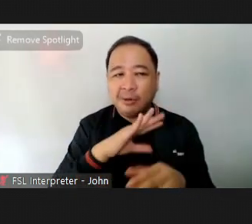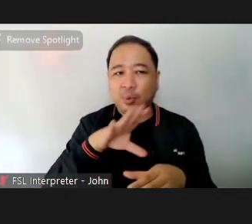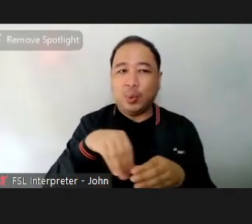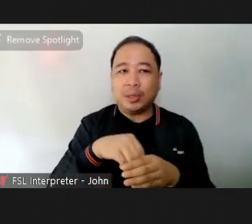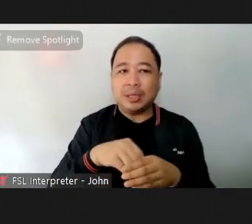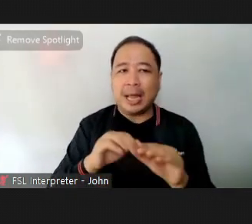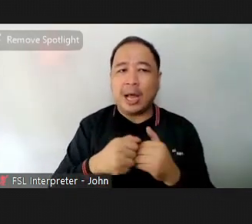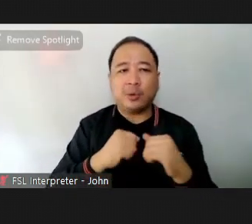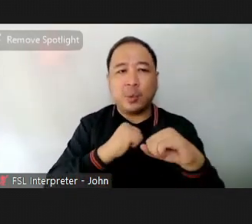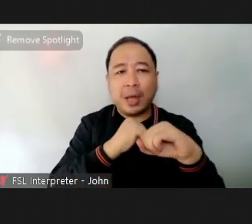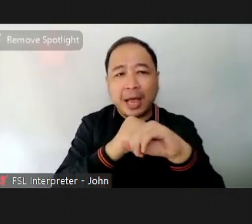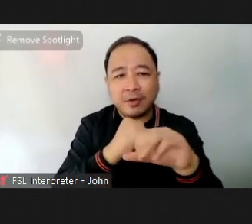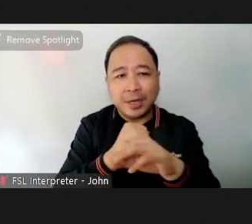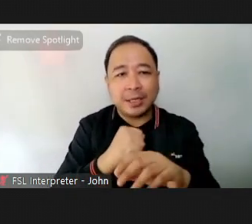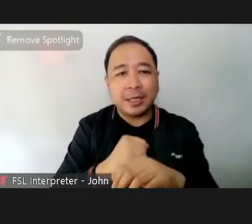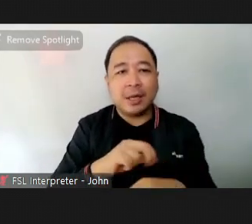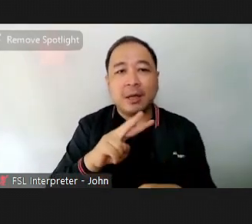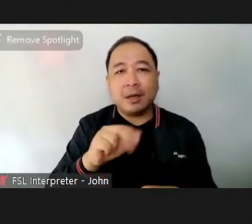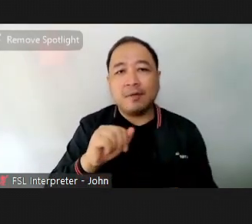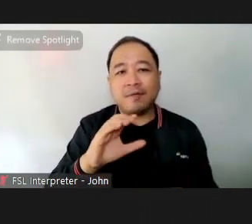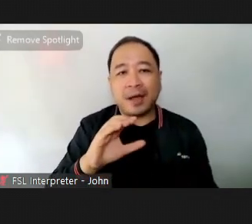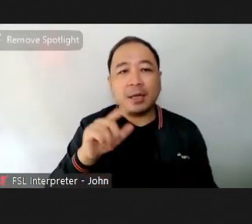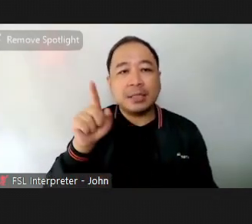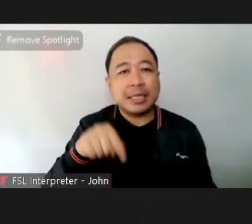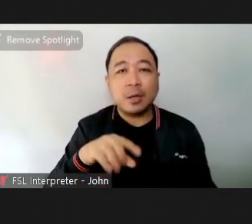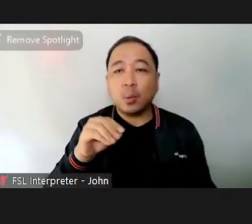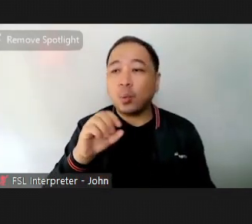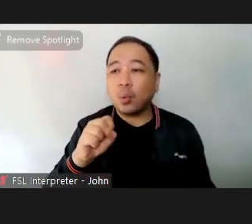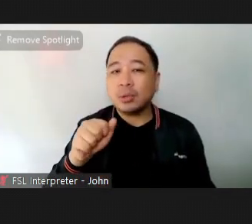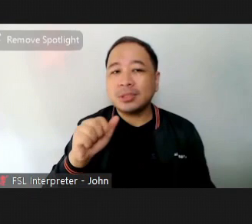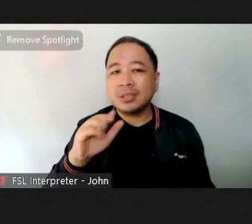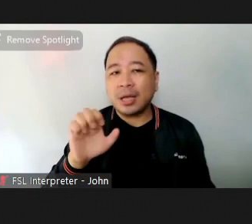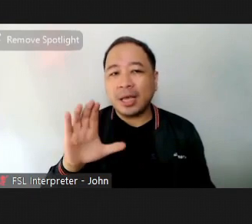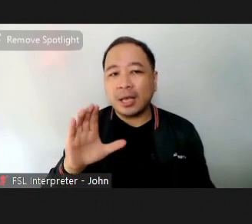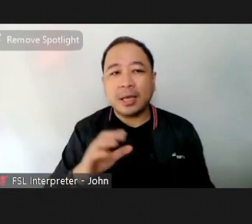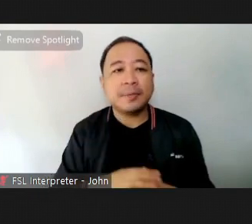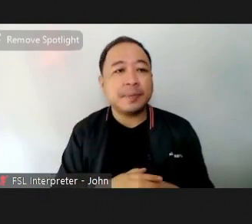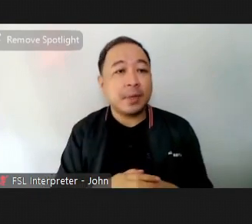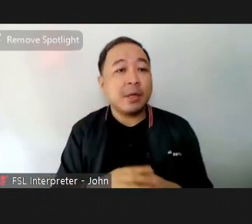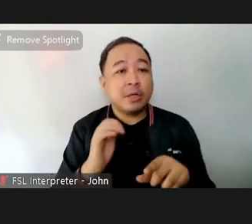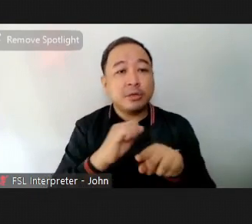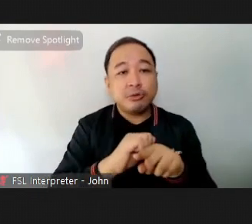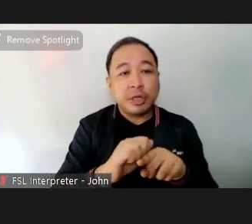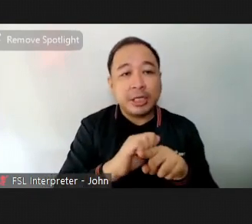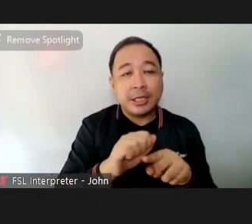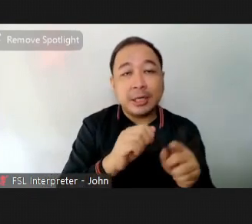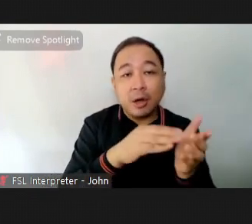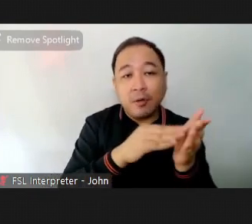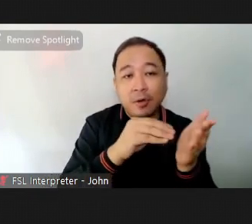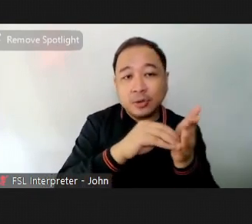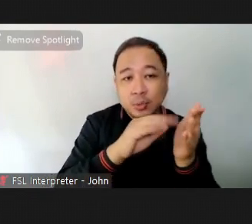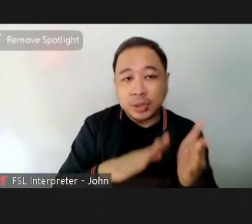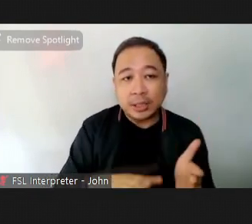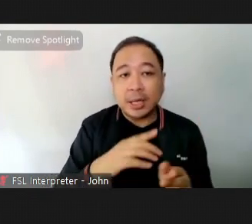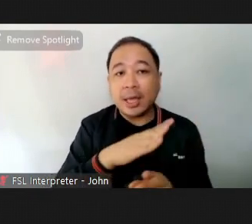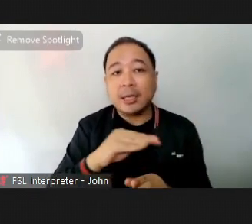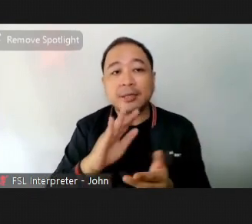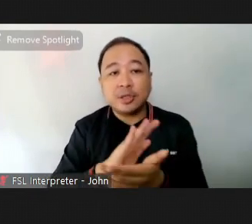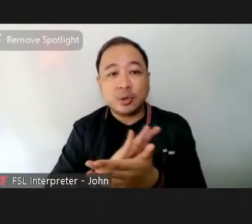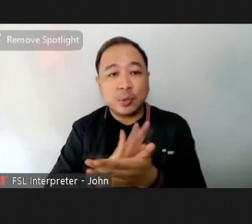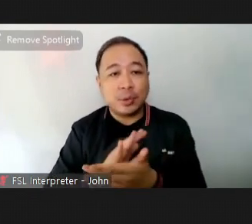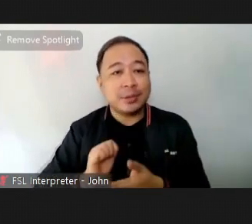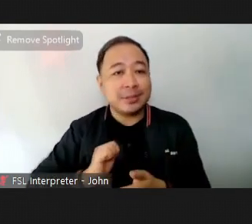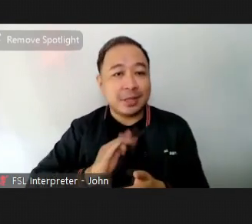on BAC/OSAEC, trainings of learners and school personnel on positive discipline, mental health,